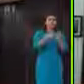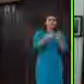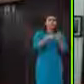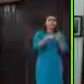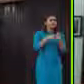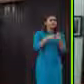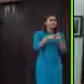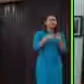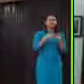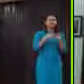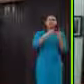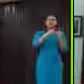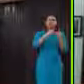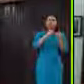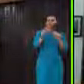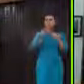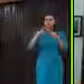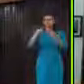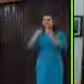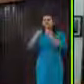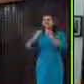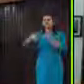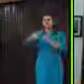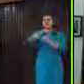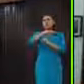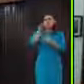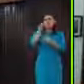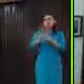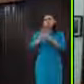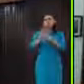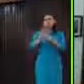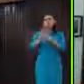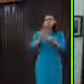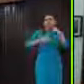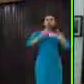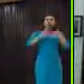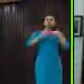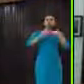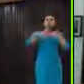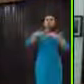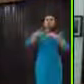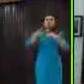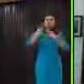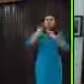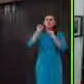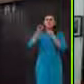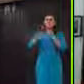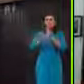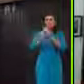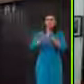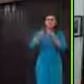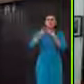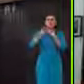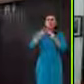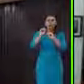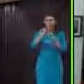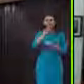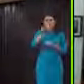to agree that it should be abrogated. Now, the Constituent Assembly of Jammu and Kashmir had been wound up